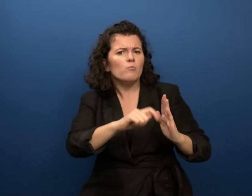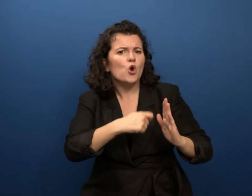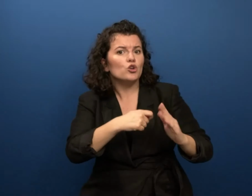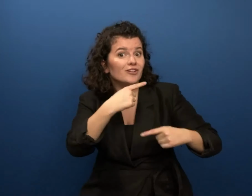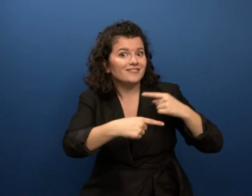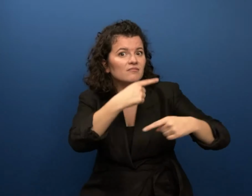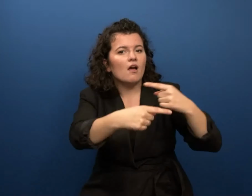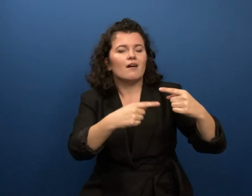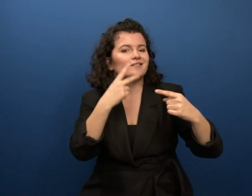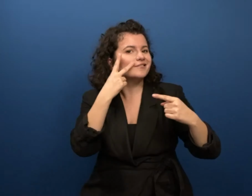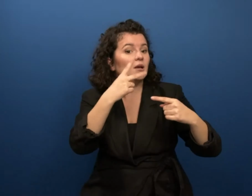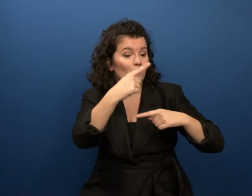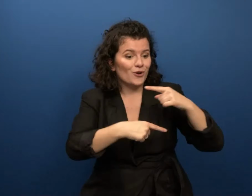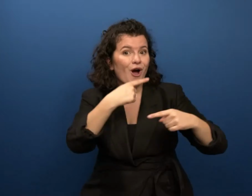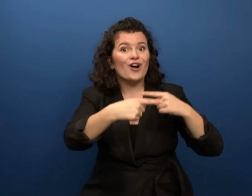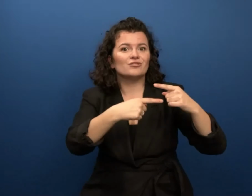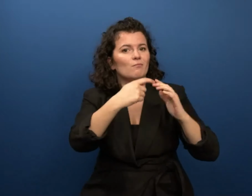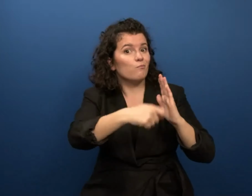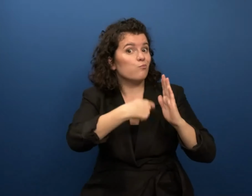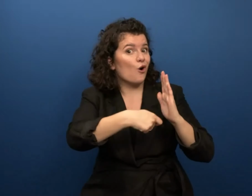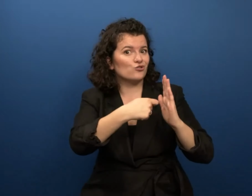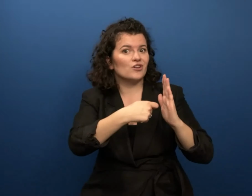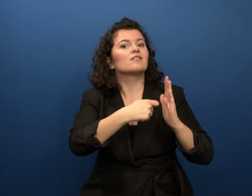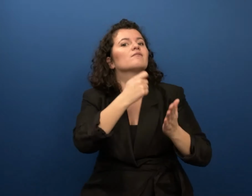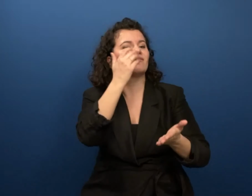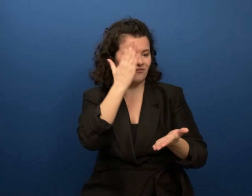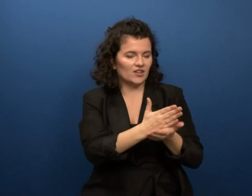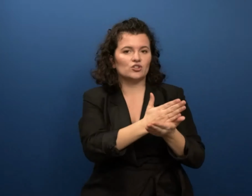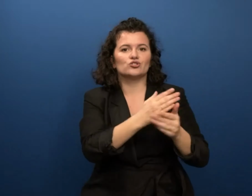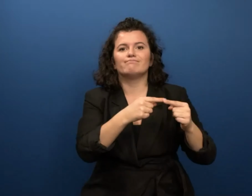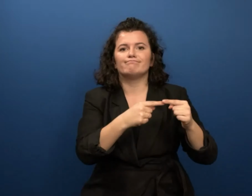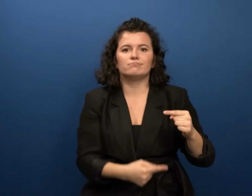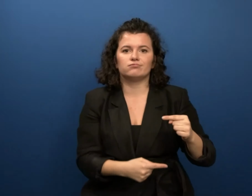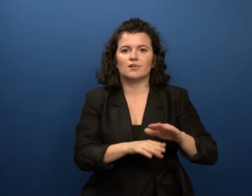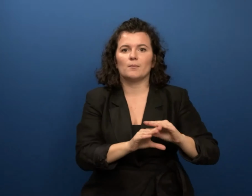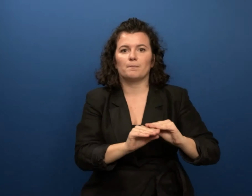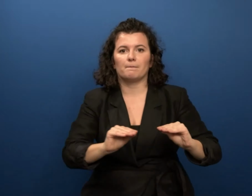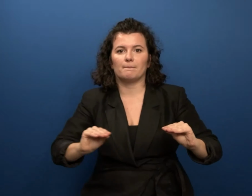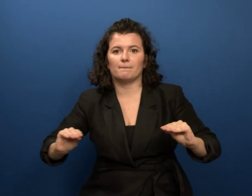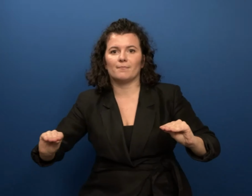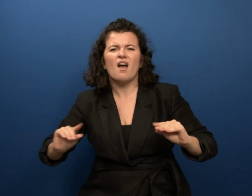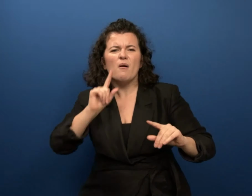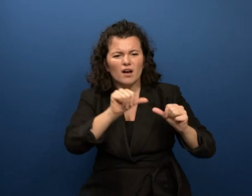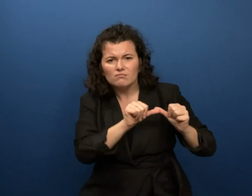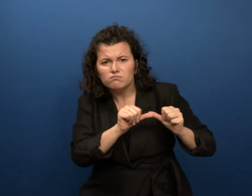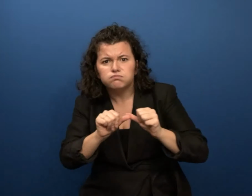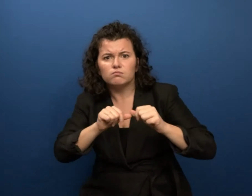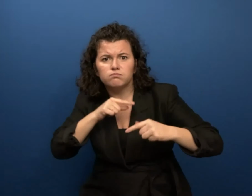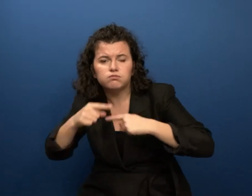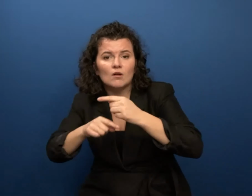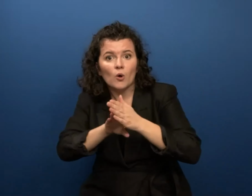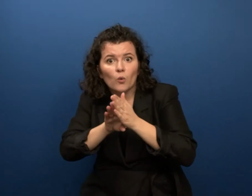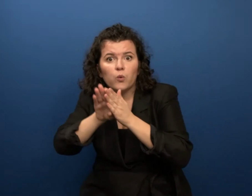new field of trying to integrate person with disability in a community whereby, you know, person with disability is viewed as